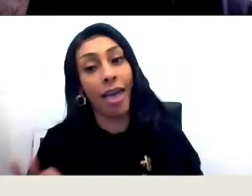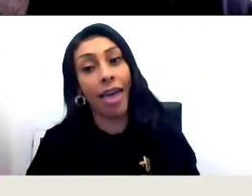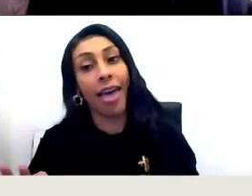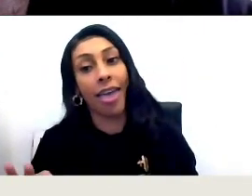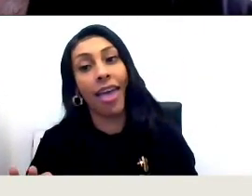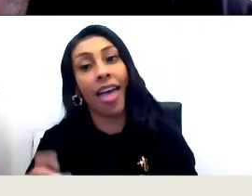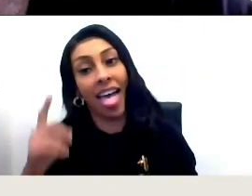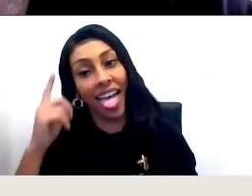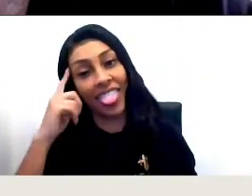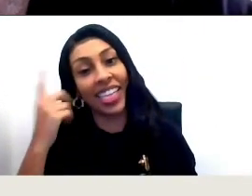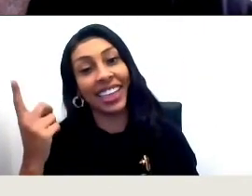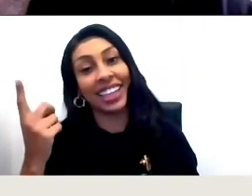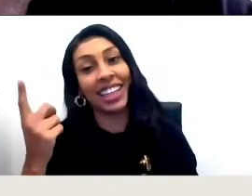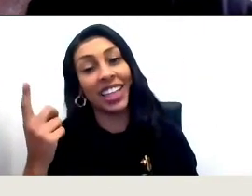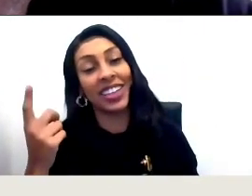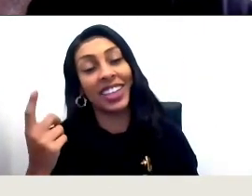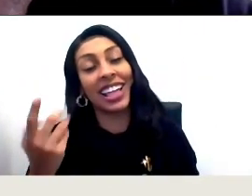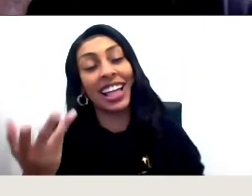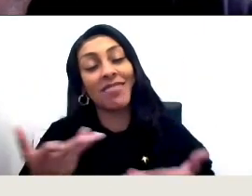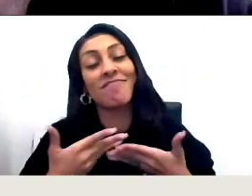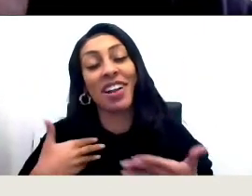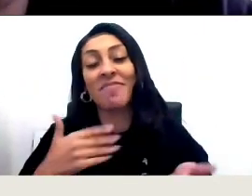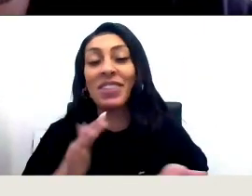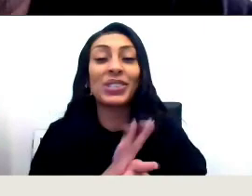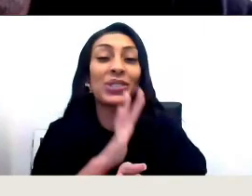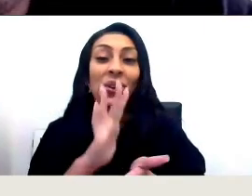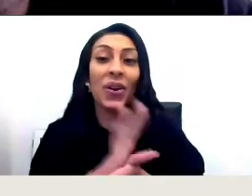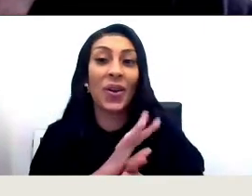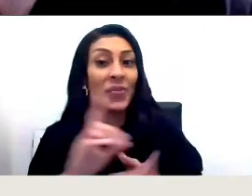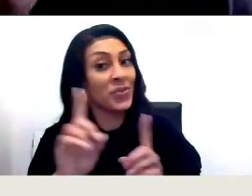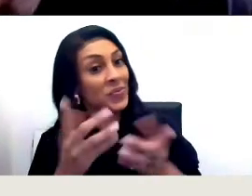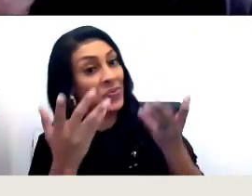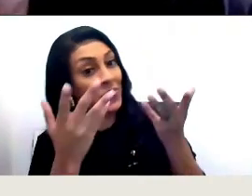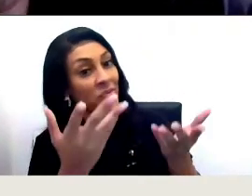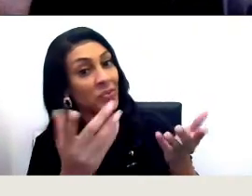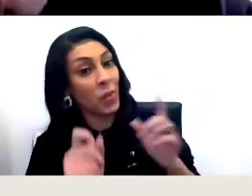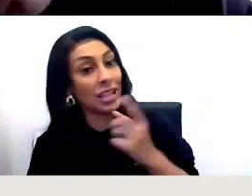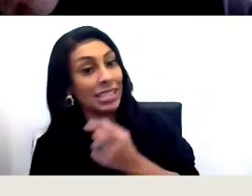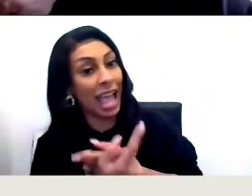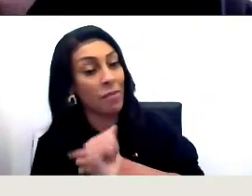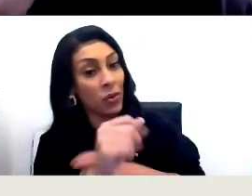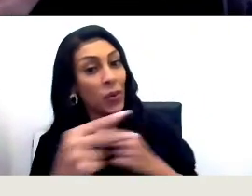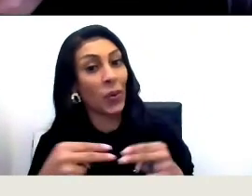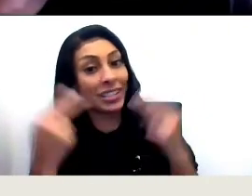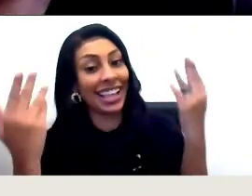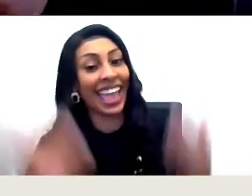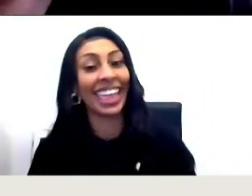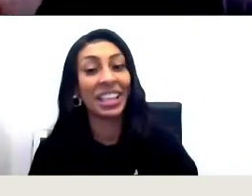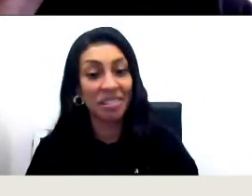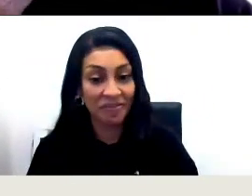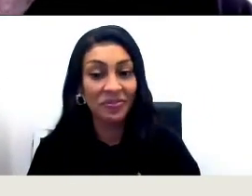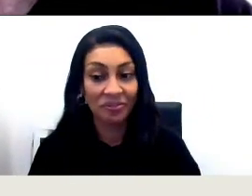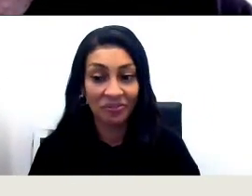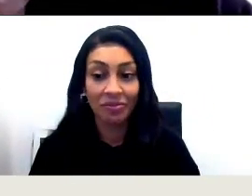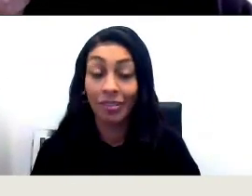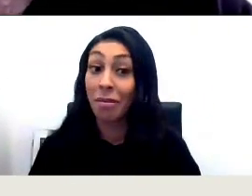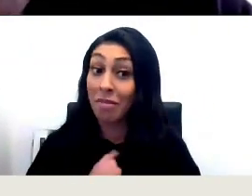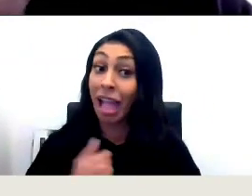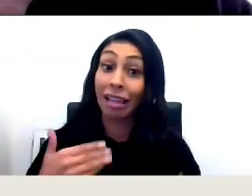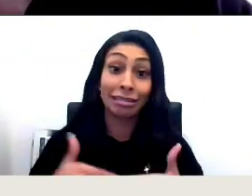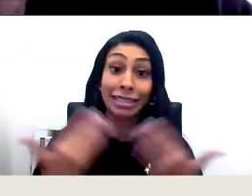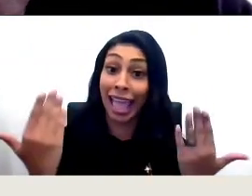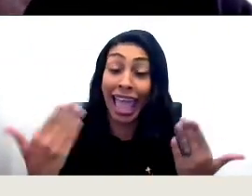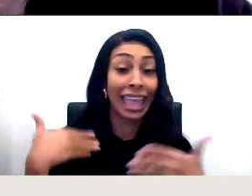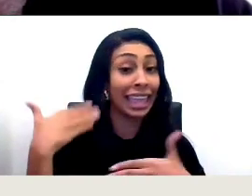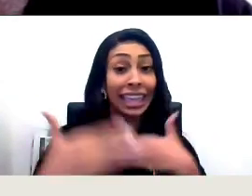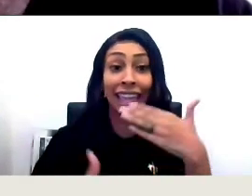but I think it will be nourishing, and it will bring me joy. Yeah. How about you, Greg? What's happening? What does today look like? Yeah, my day is